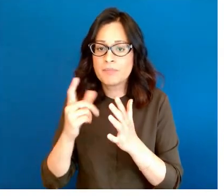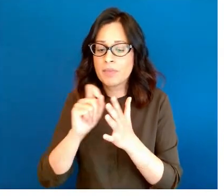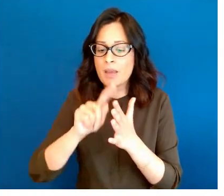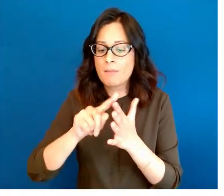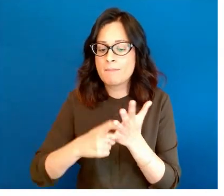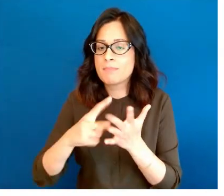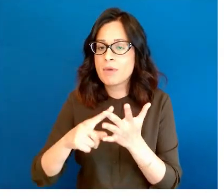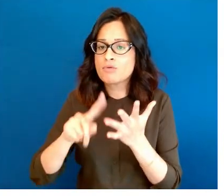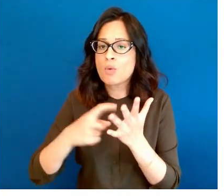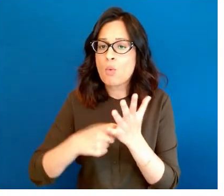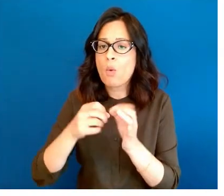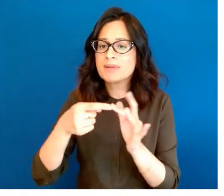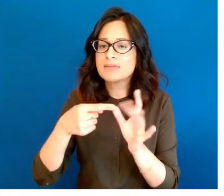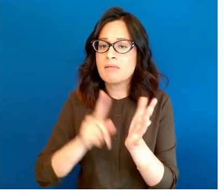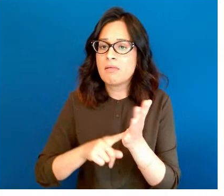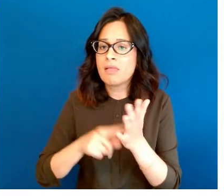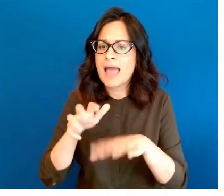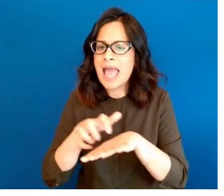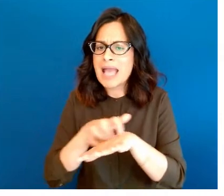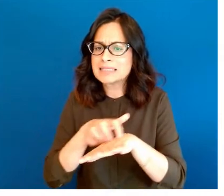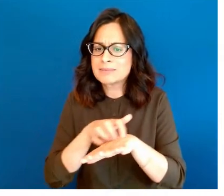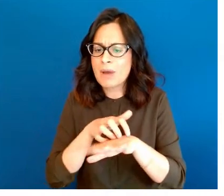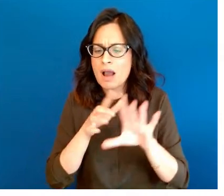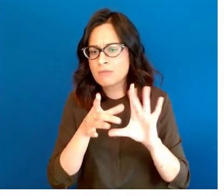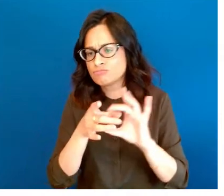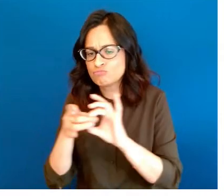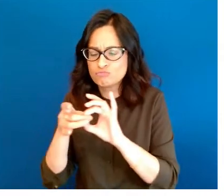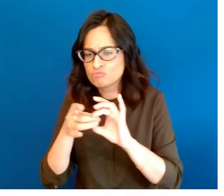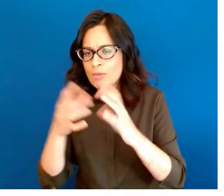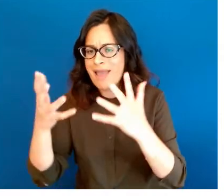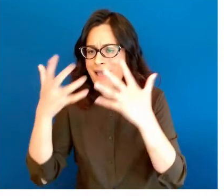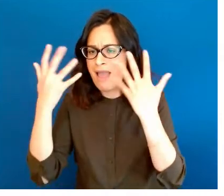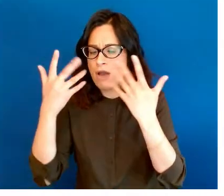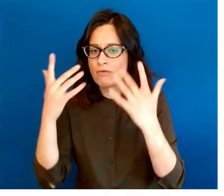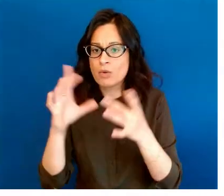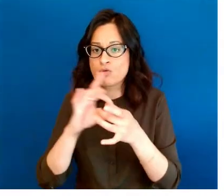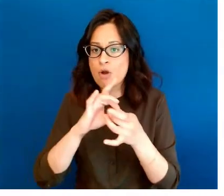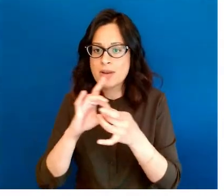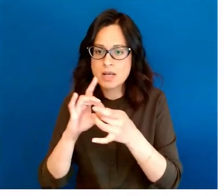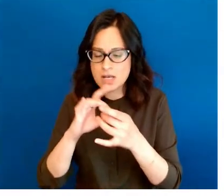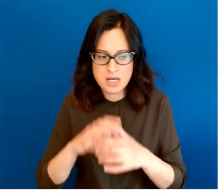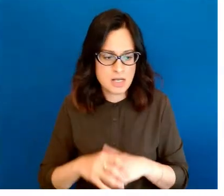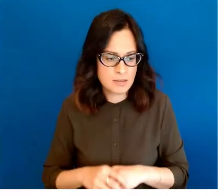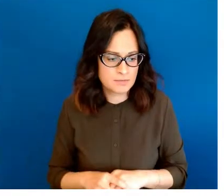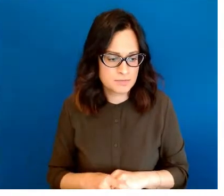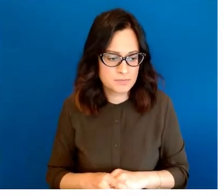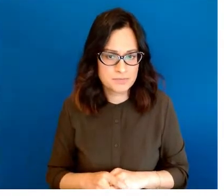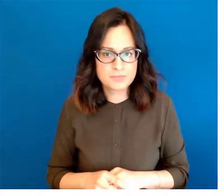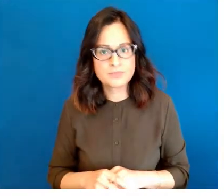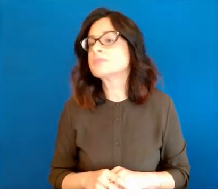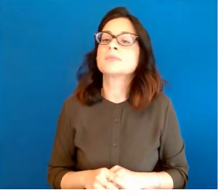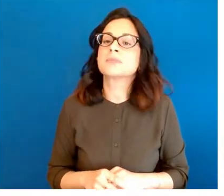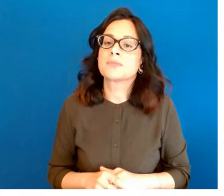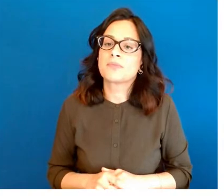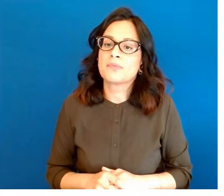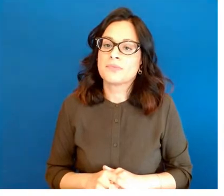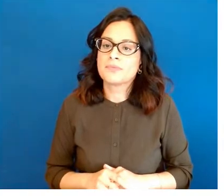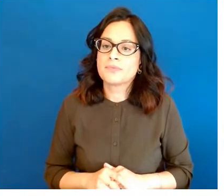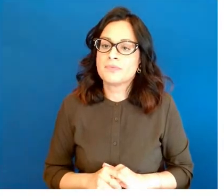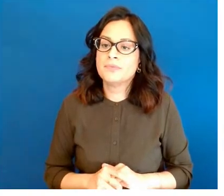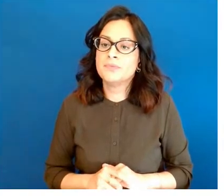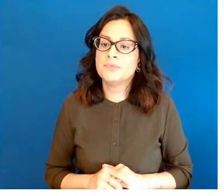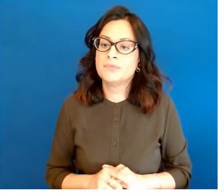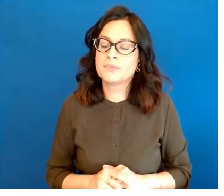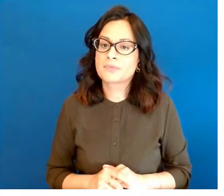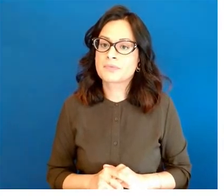and aeroallergy is very common. Next slide. Thank you. So what is the